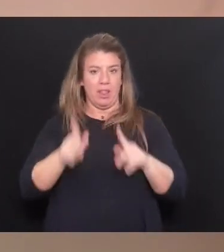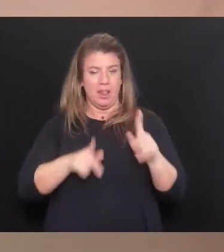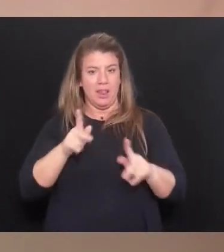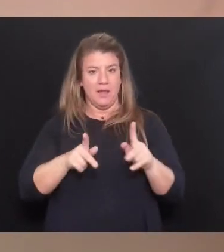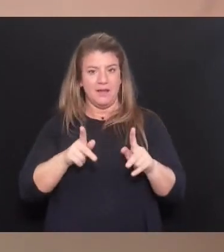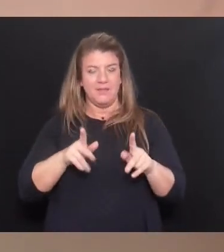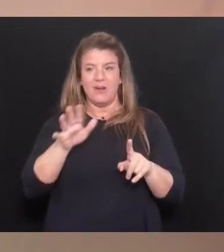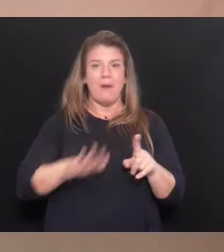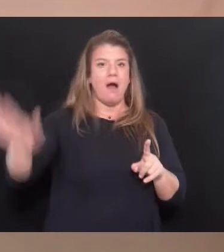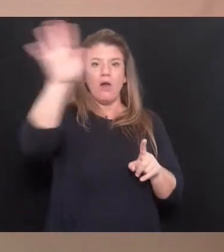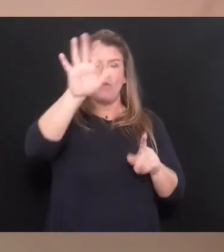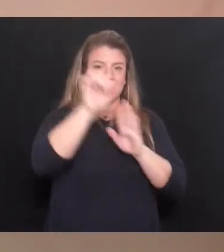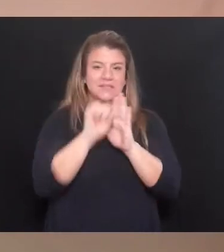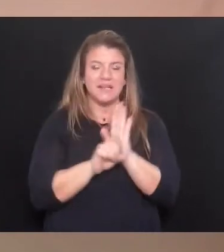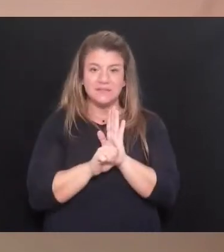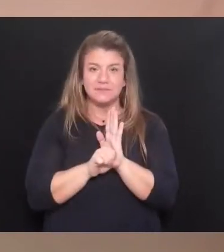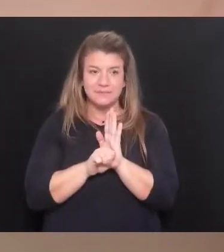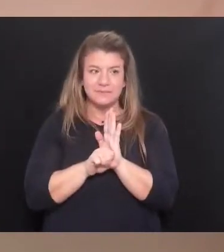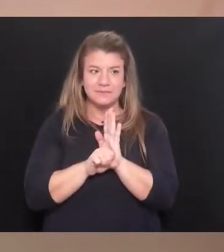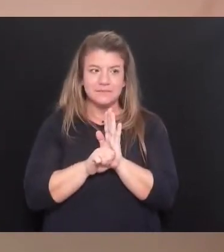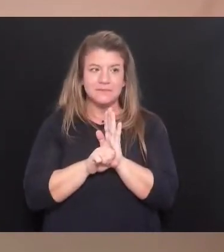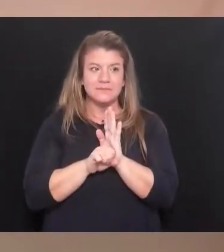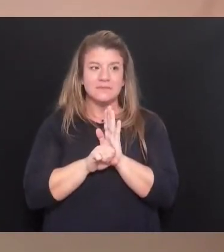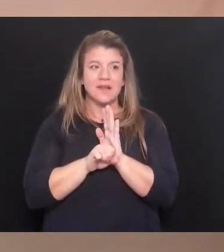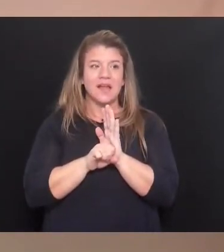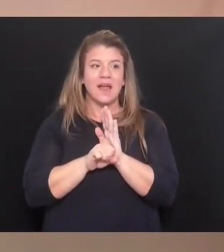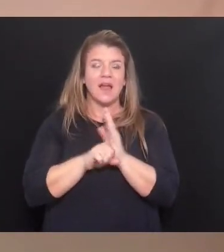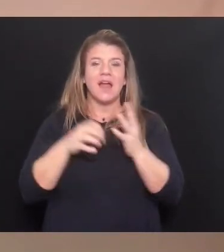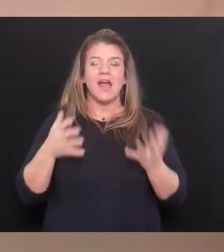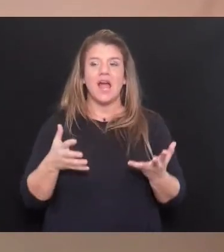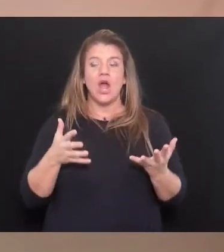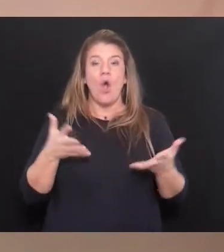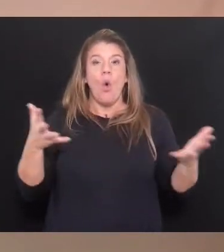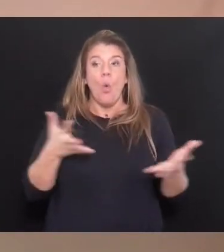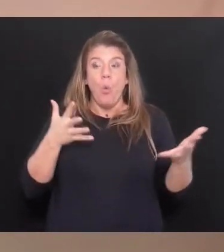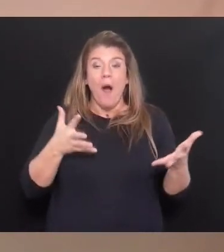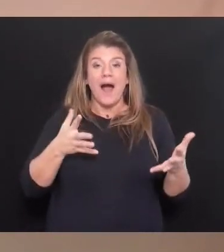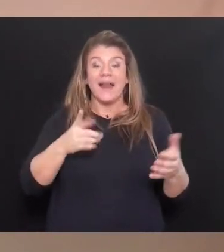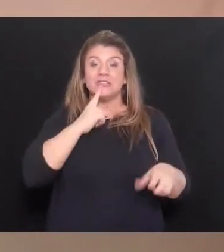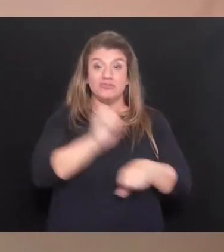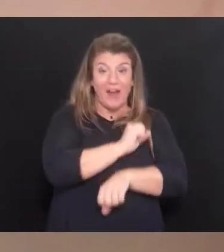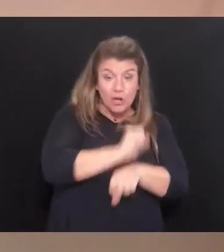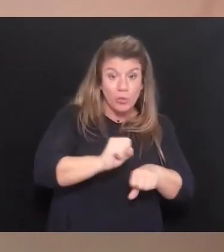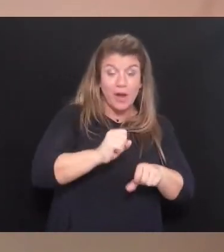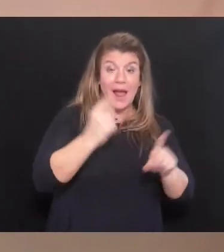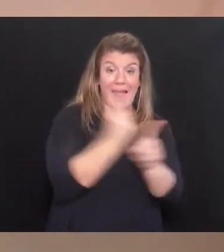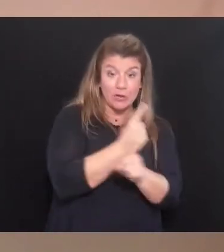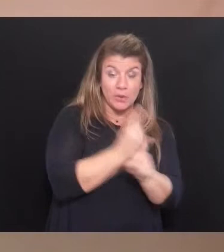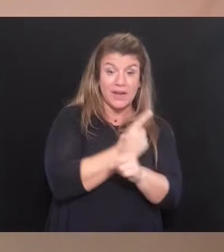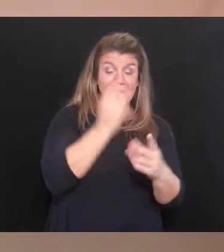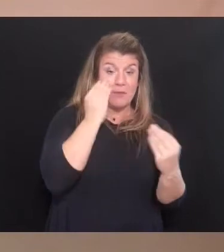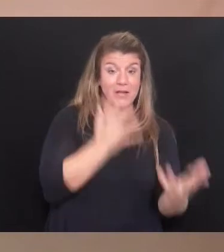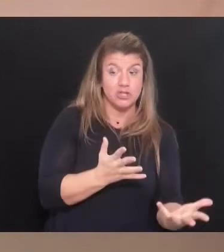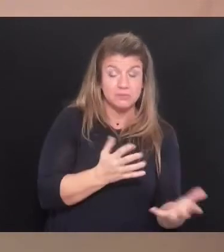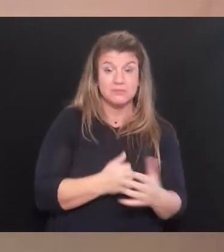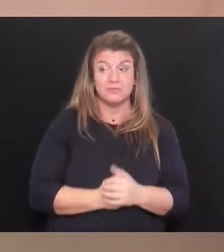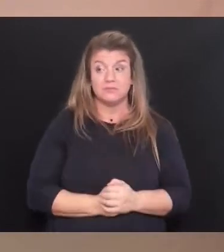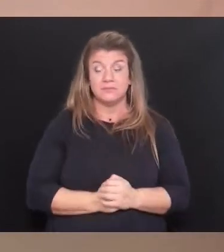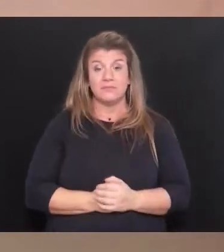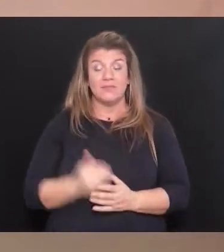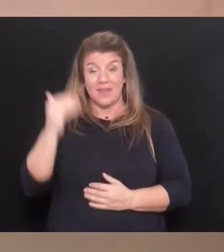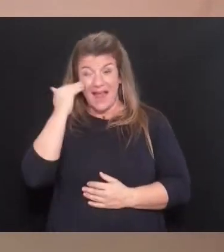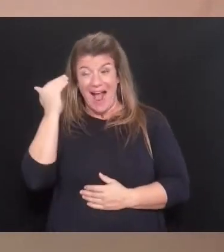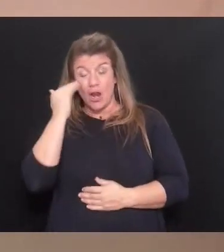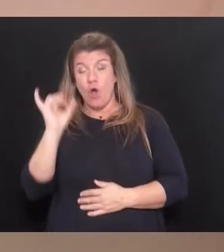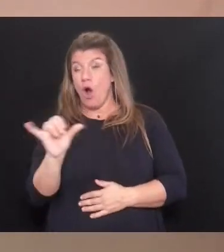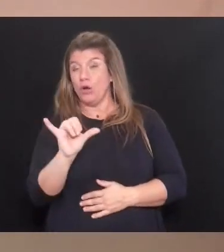from across the state, that what is factual and accurate information. And I know